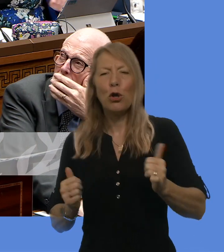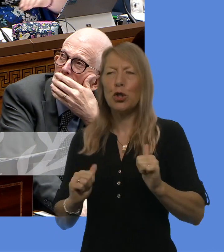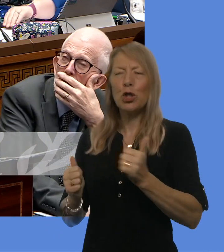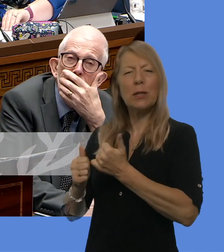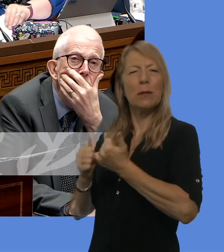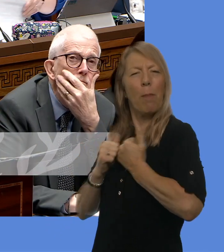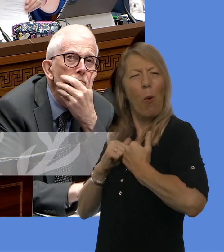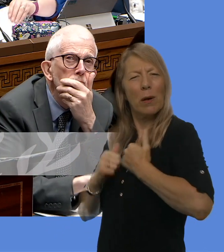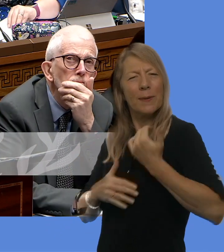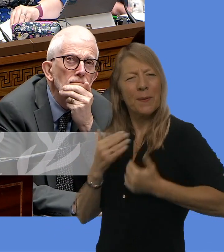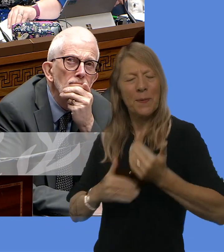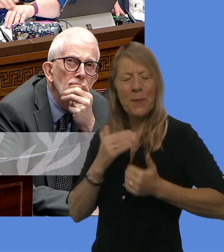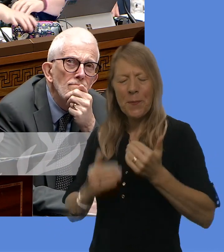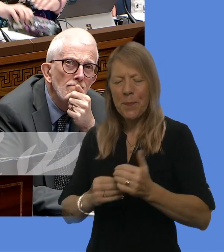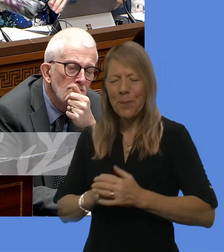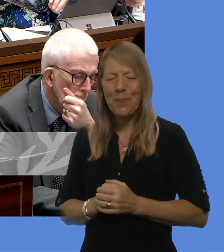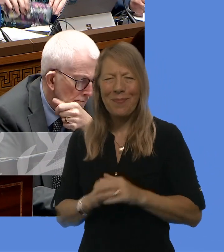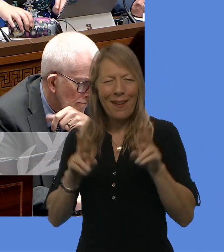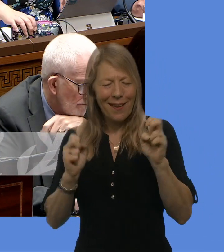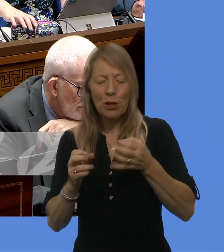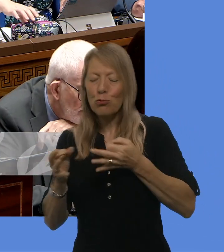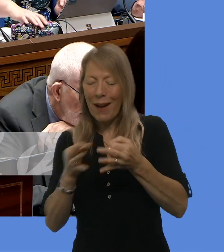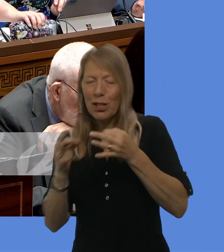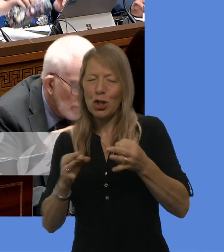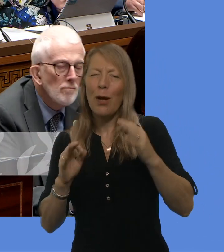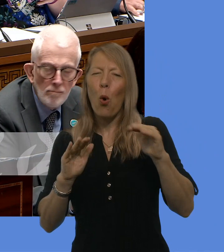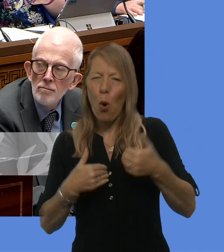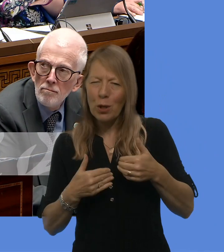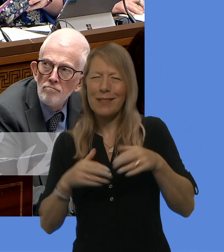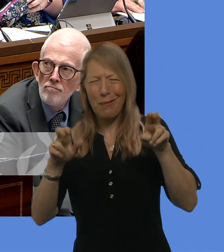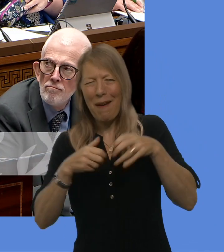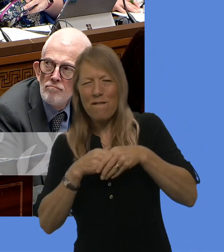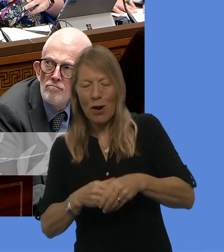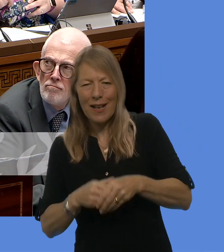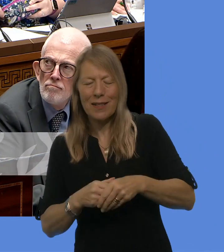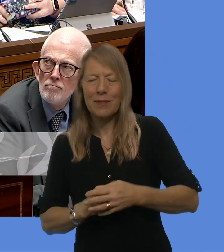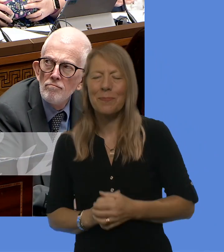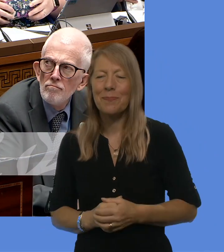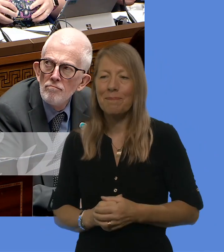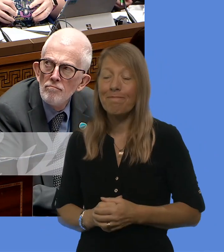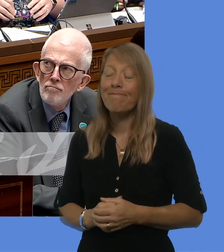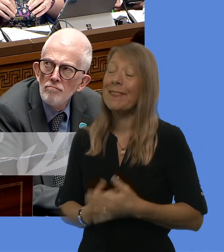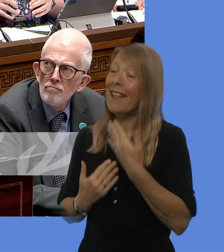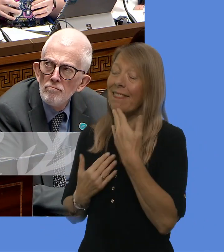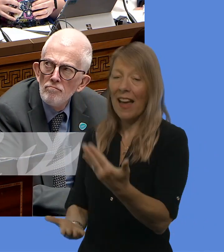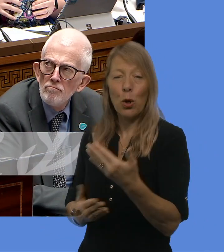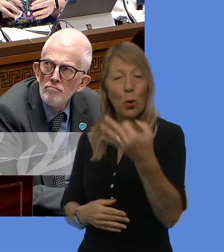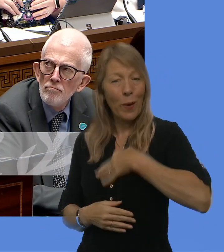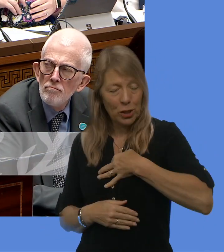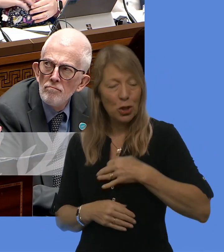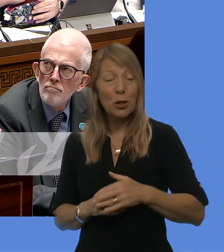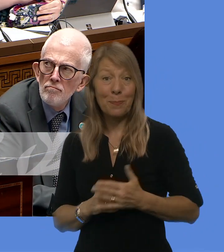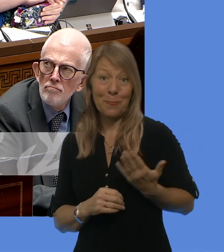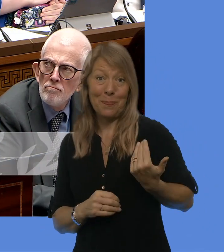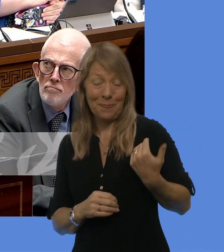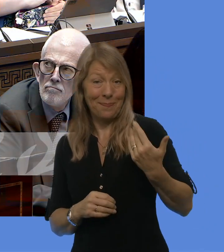so. A number of years ago, when I visited the prisons, one of our staff had very helpfully